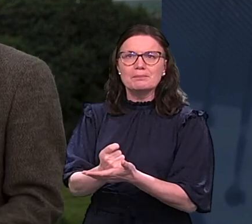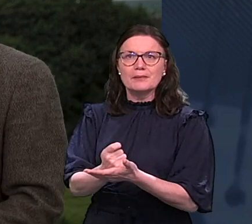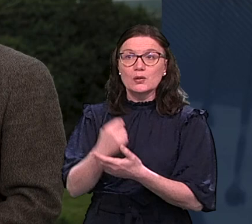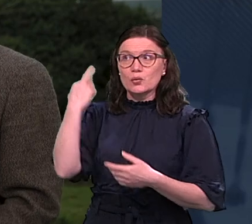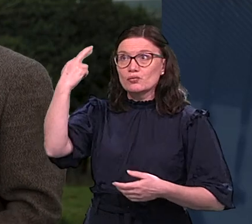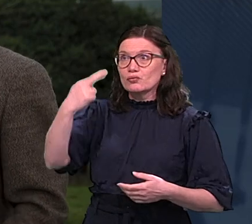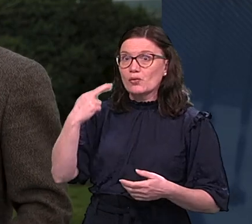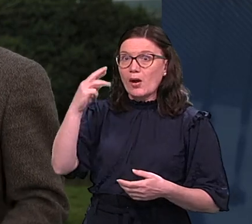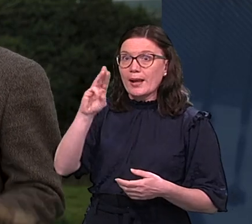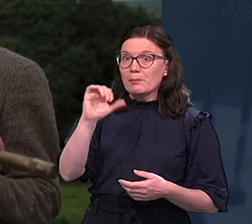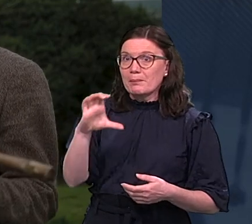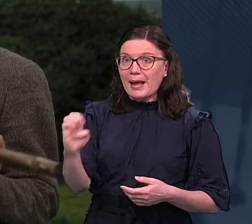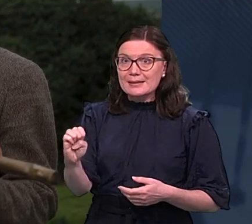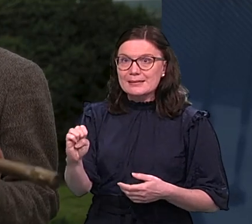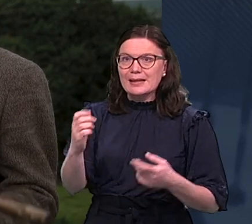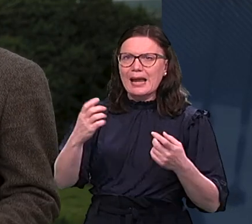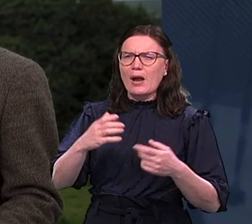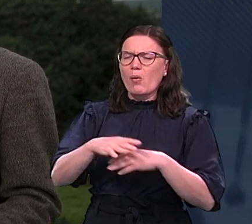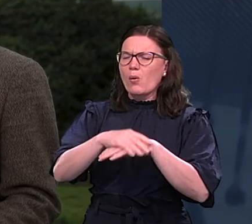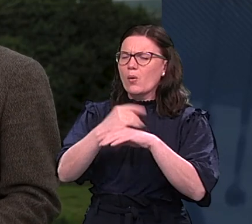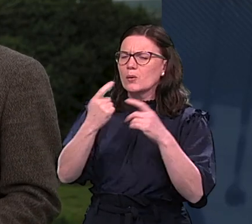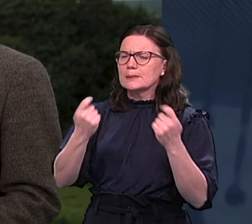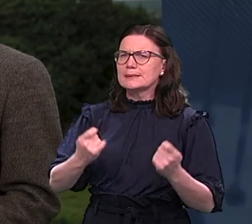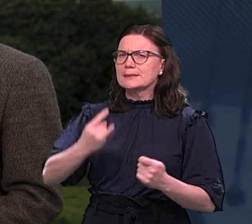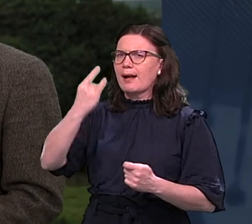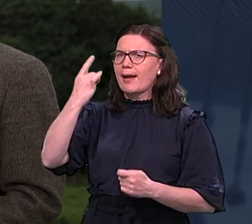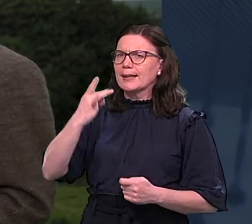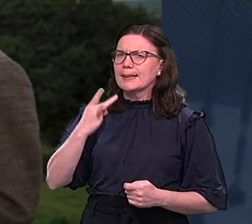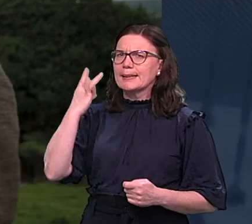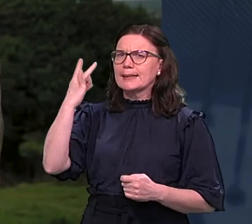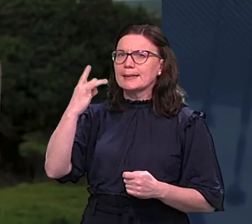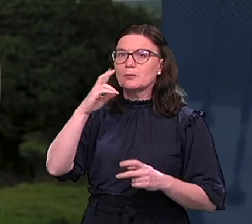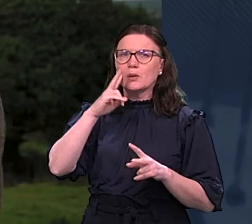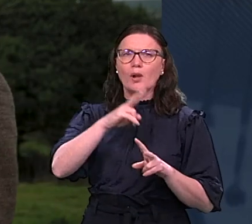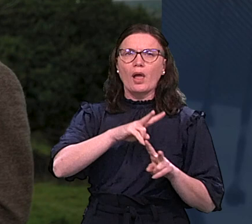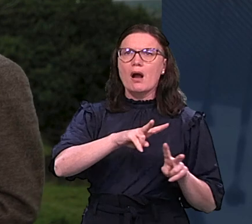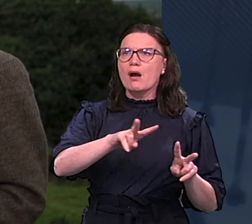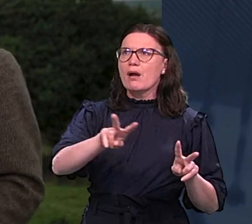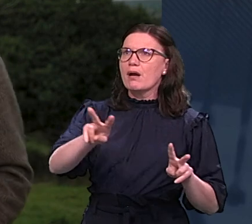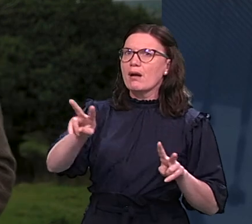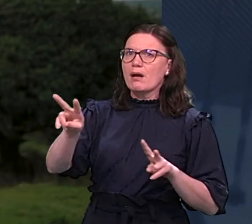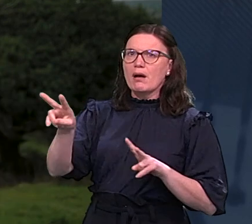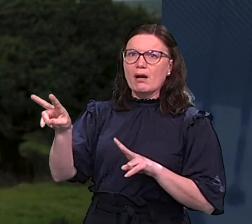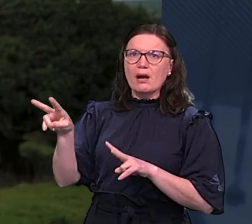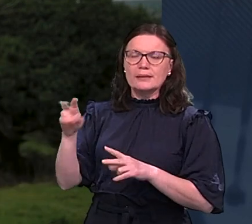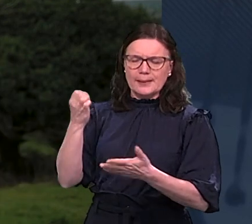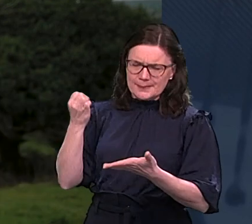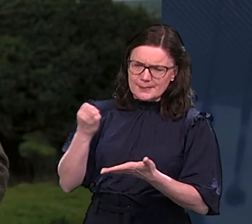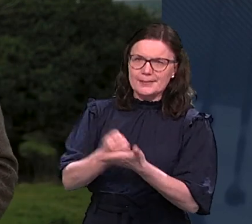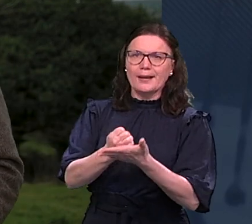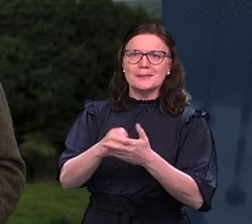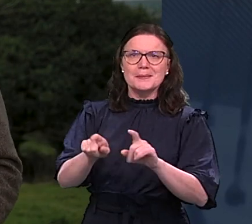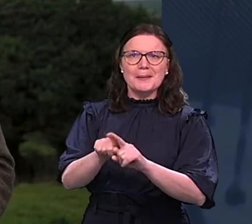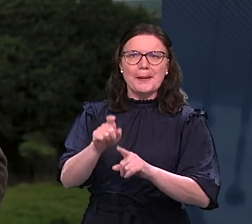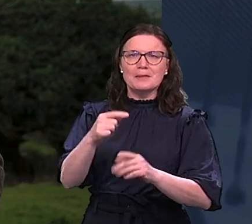palace, the ancient palace, the seat of the high kings. And look around you, exactly as it was all those thousands